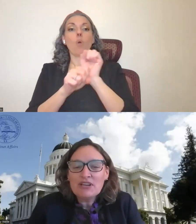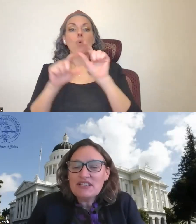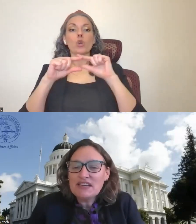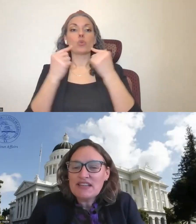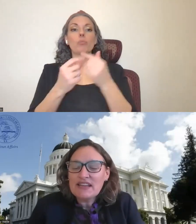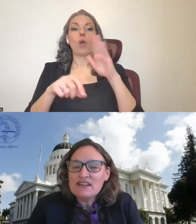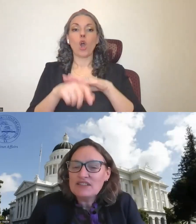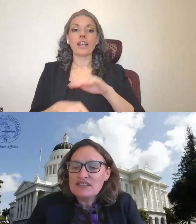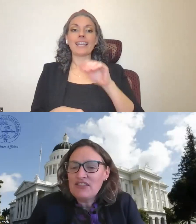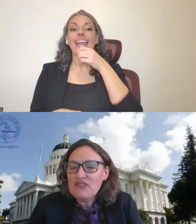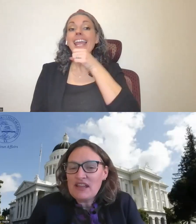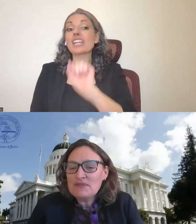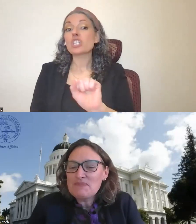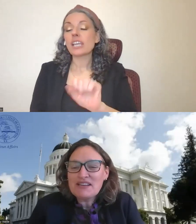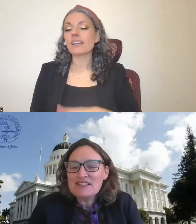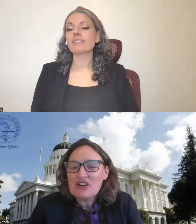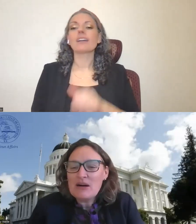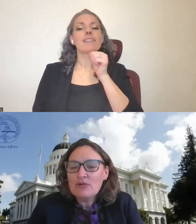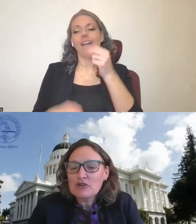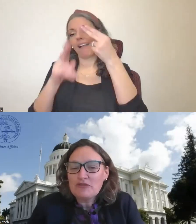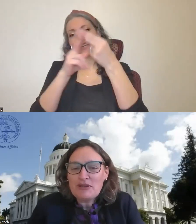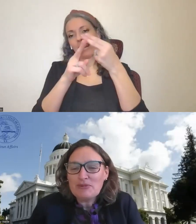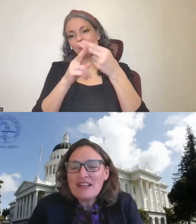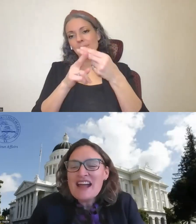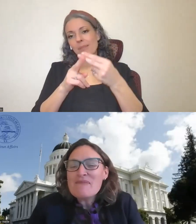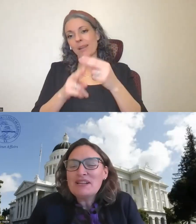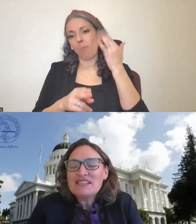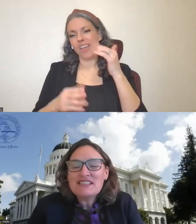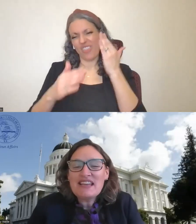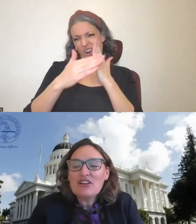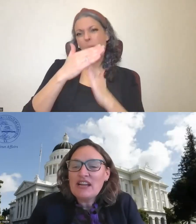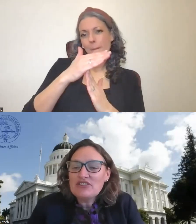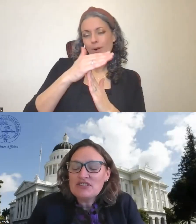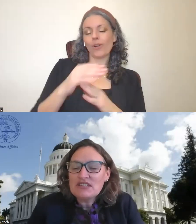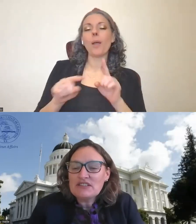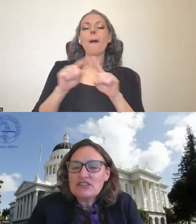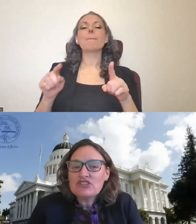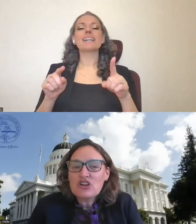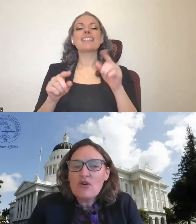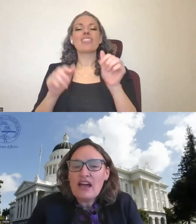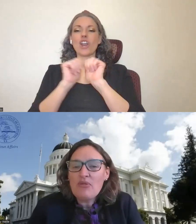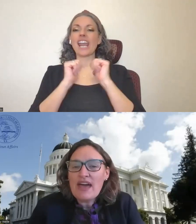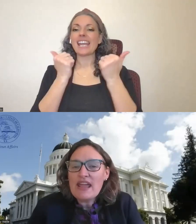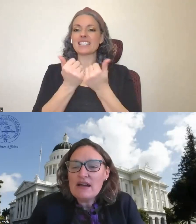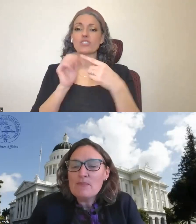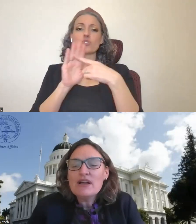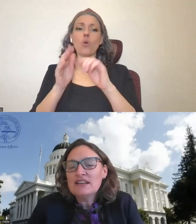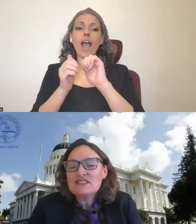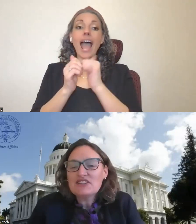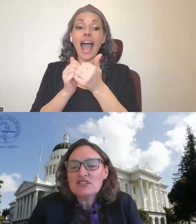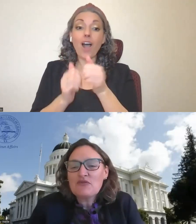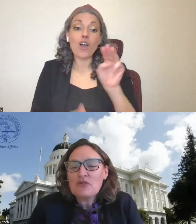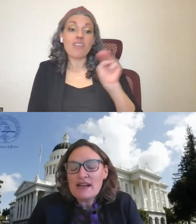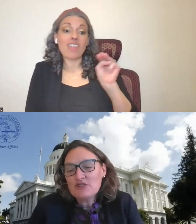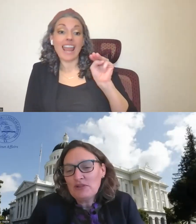And I'm going to take a second, not to say their names because they're a humble group of people, but to say their agencies, to show how that M is